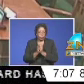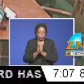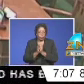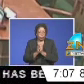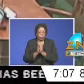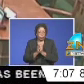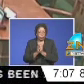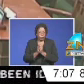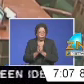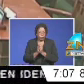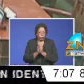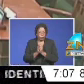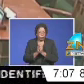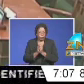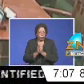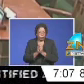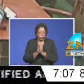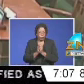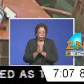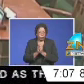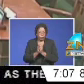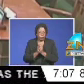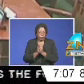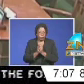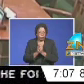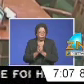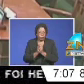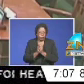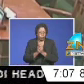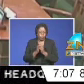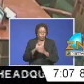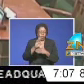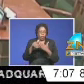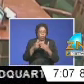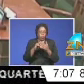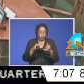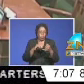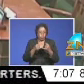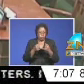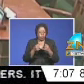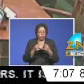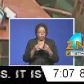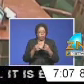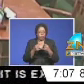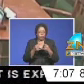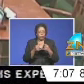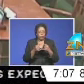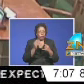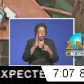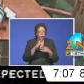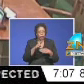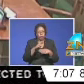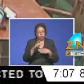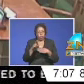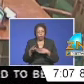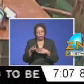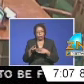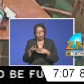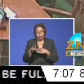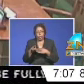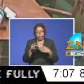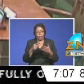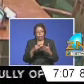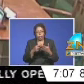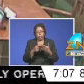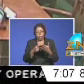to any disagreements have been resolved.